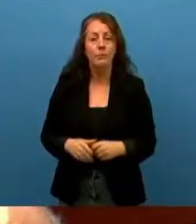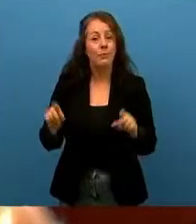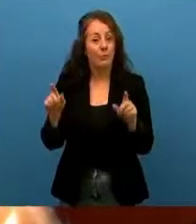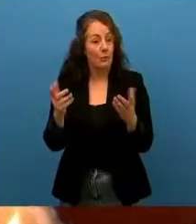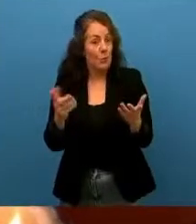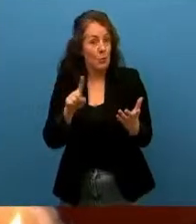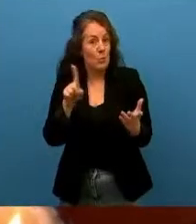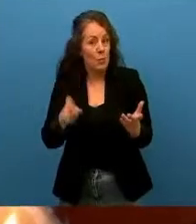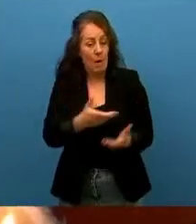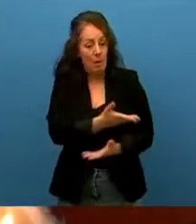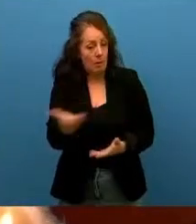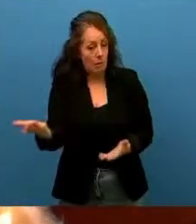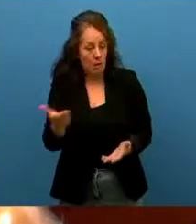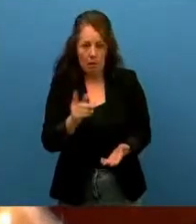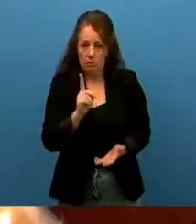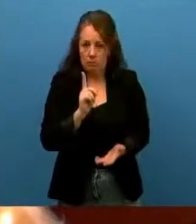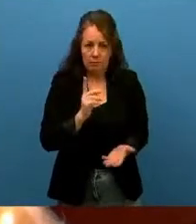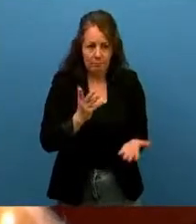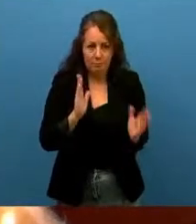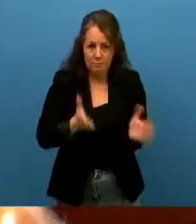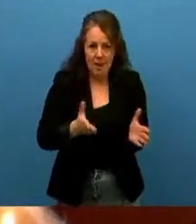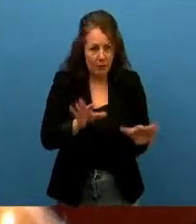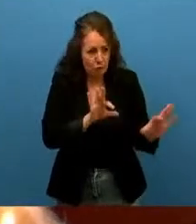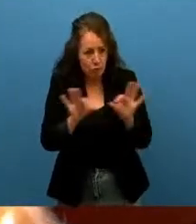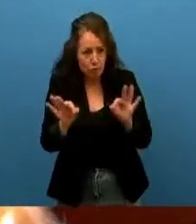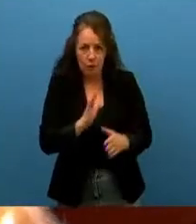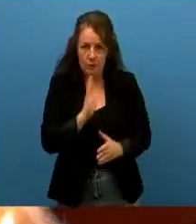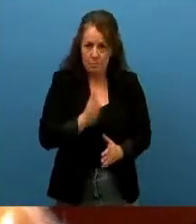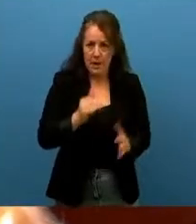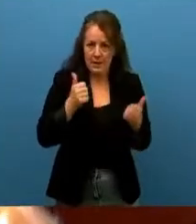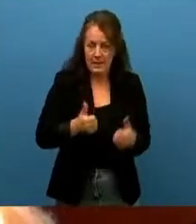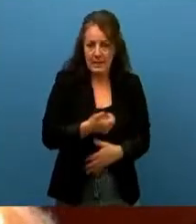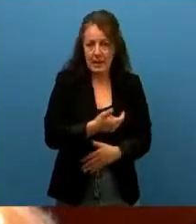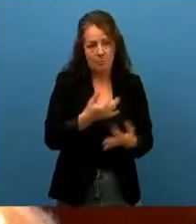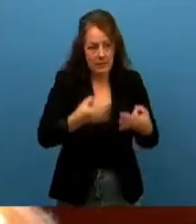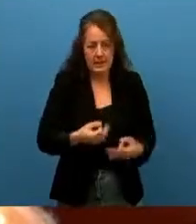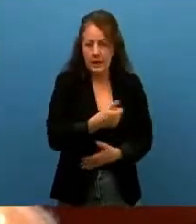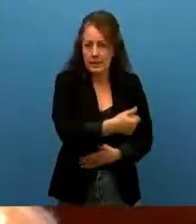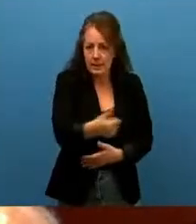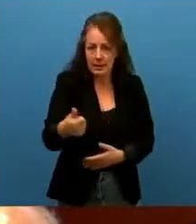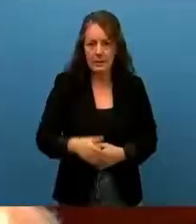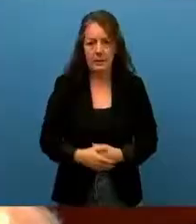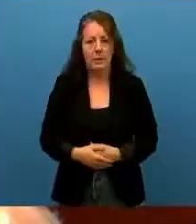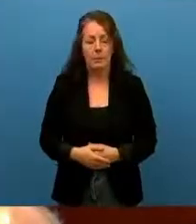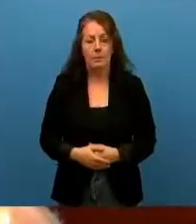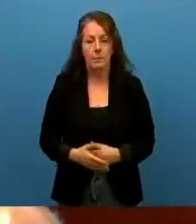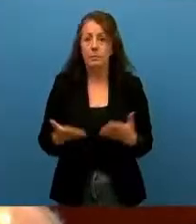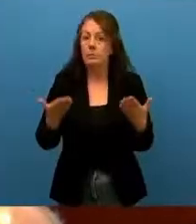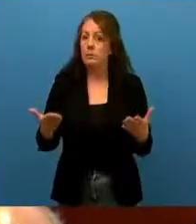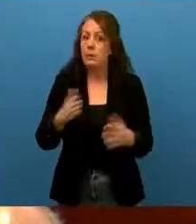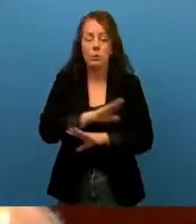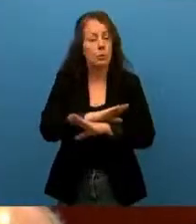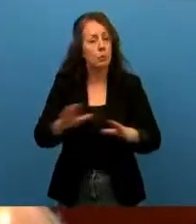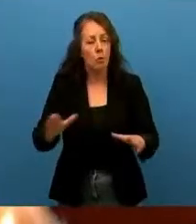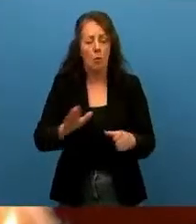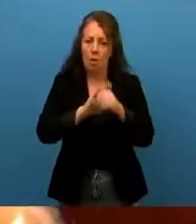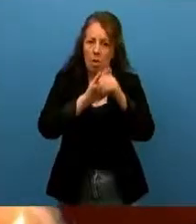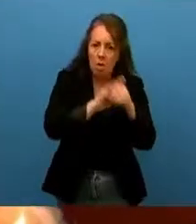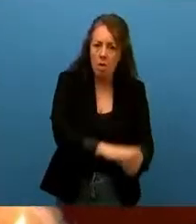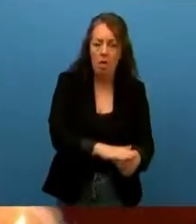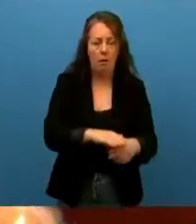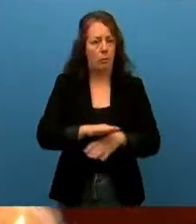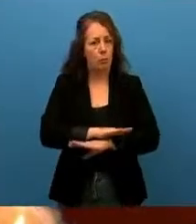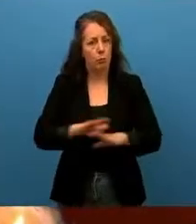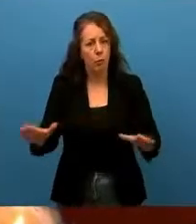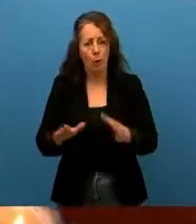as equality amongst regions, non-discrimination, transparency, and accountability. Accreditation for Indigenous